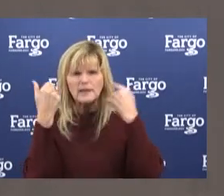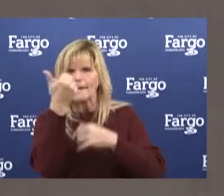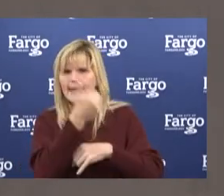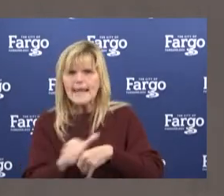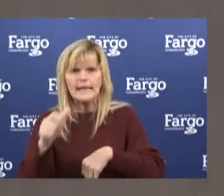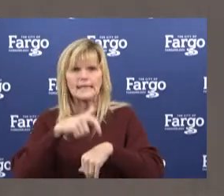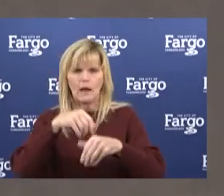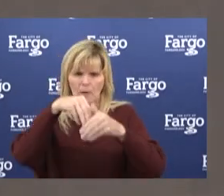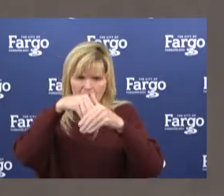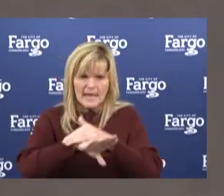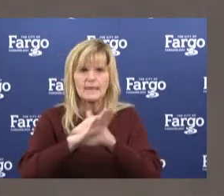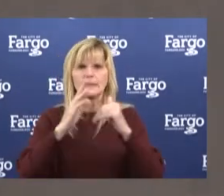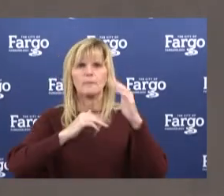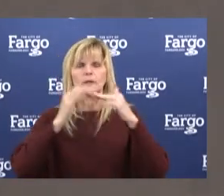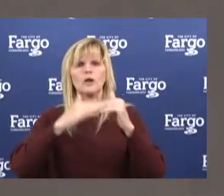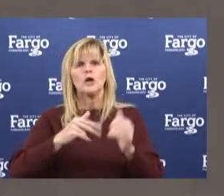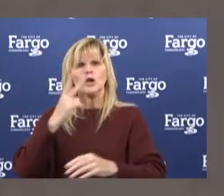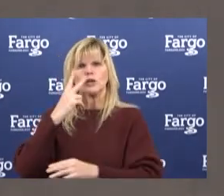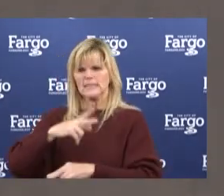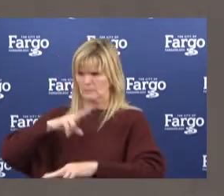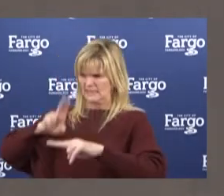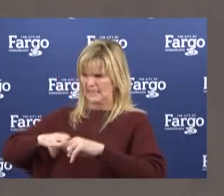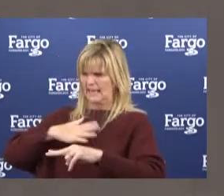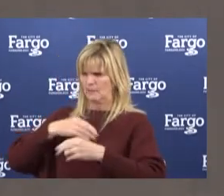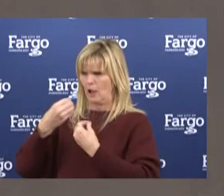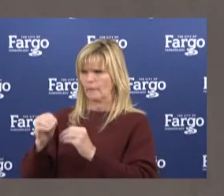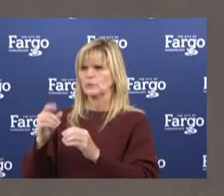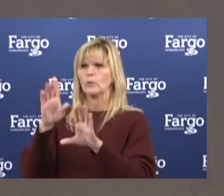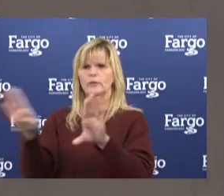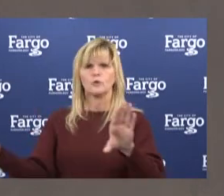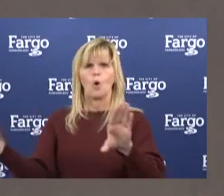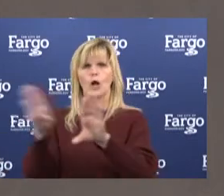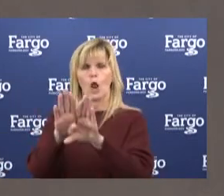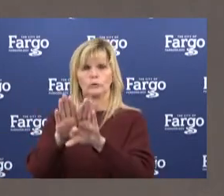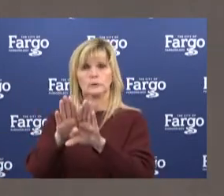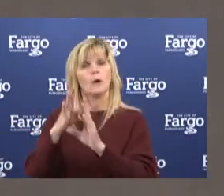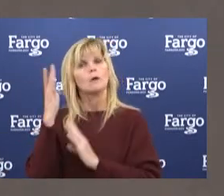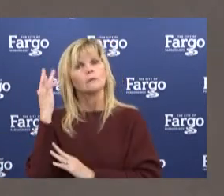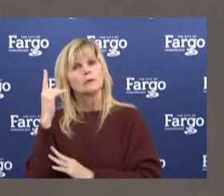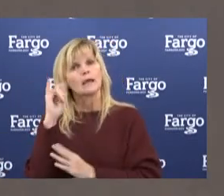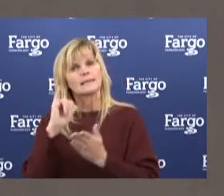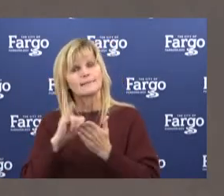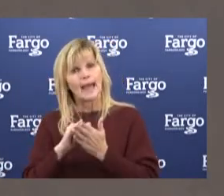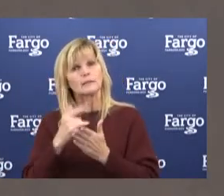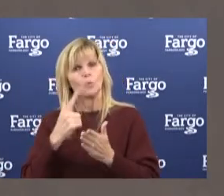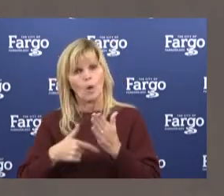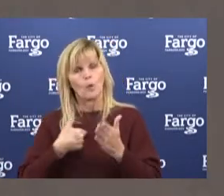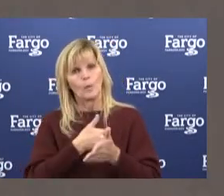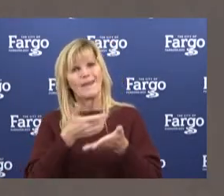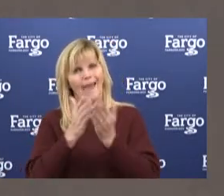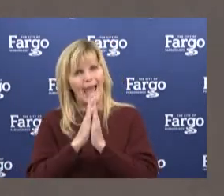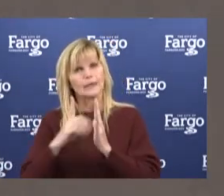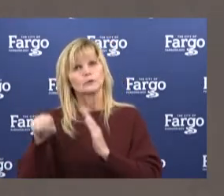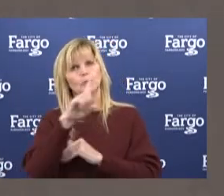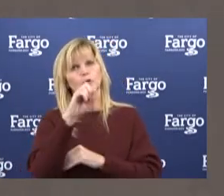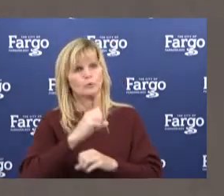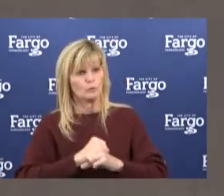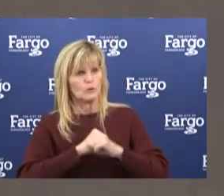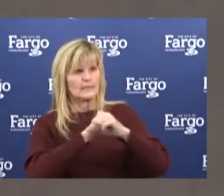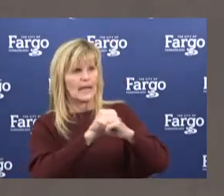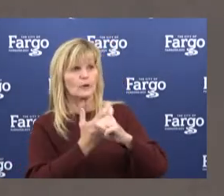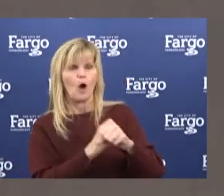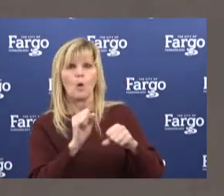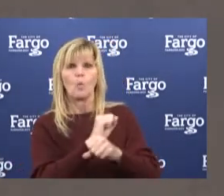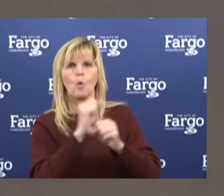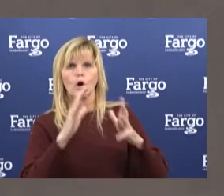corridor. You're going to see me sitting in my office with the door closed, because that's the protocols we have to protect our employees at West